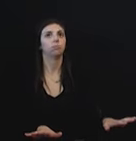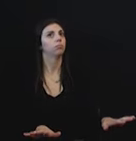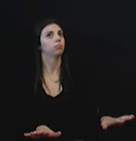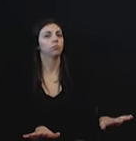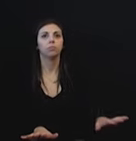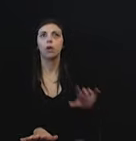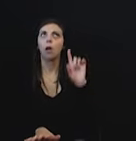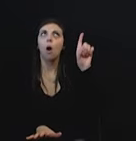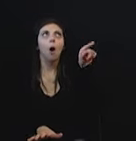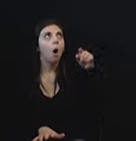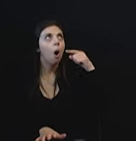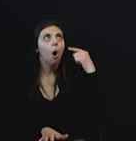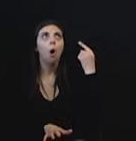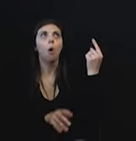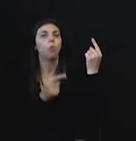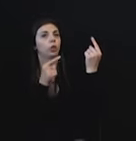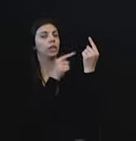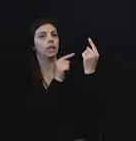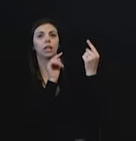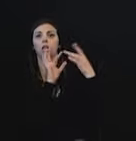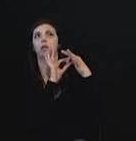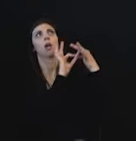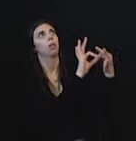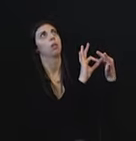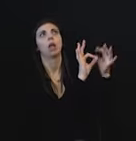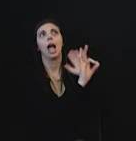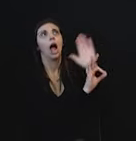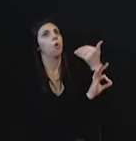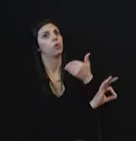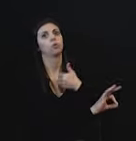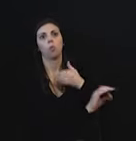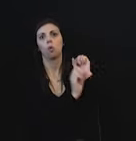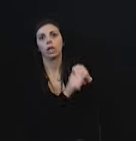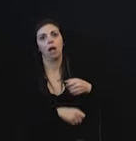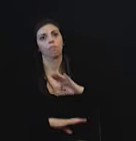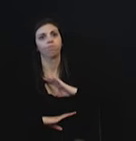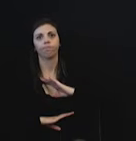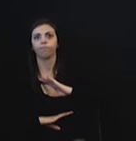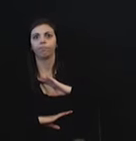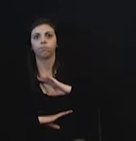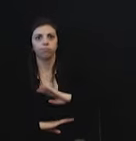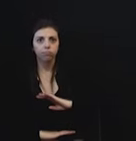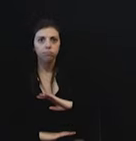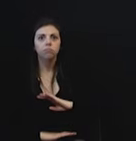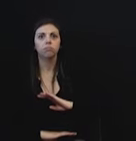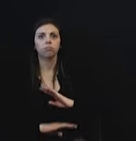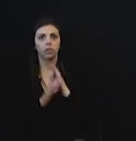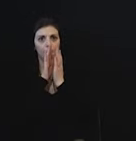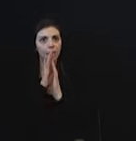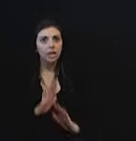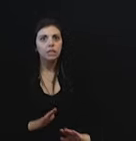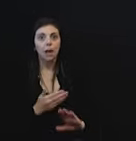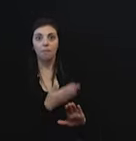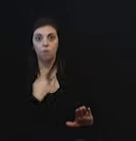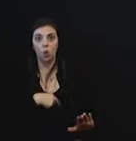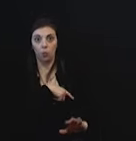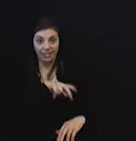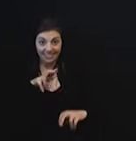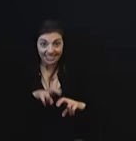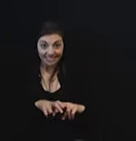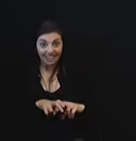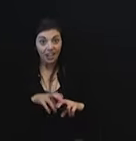in him where our soul will find rest. And before we can sit, we have to